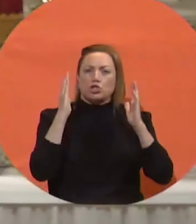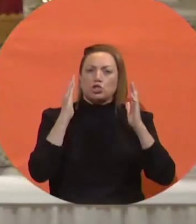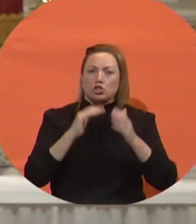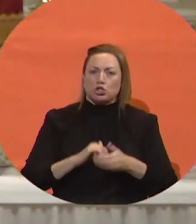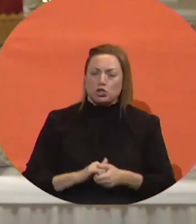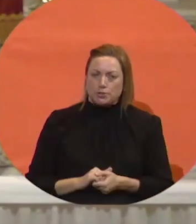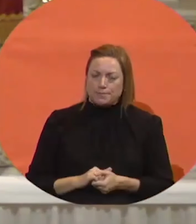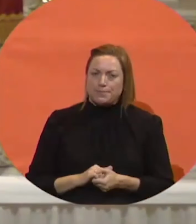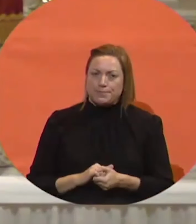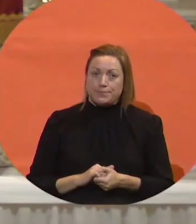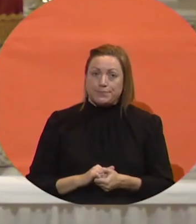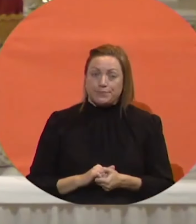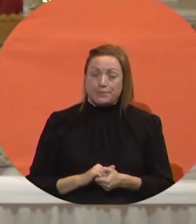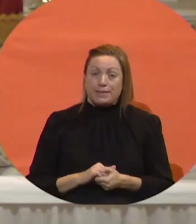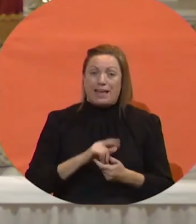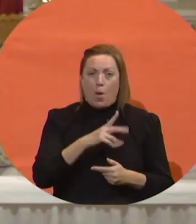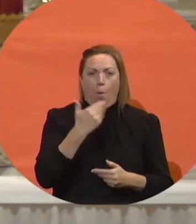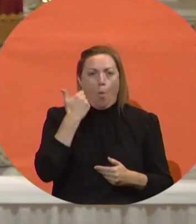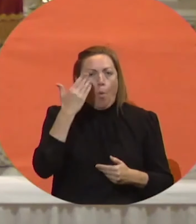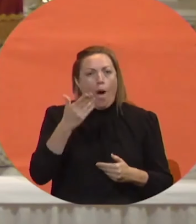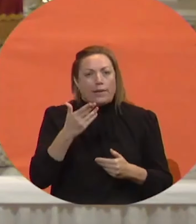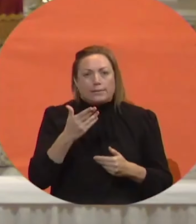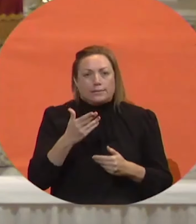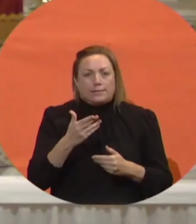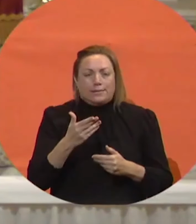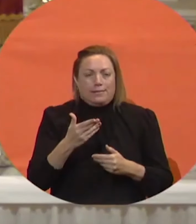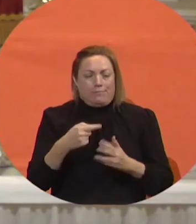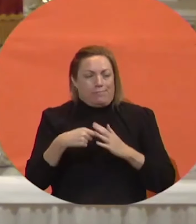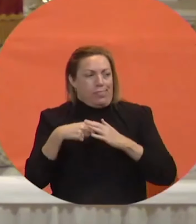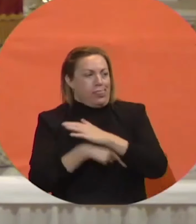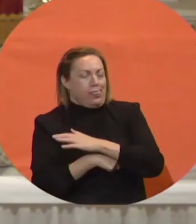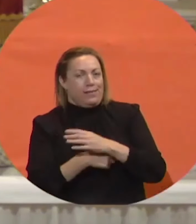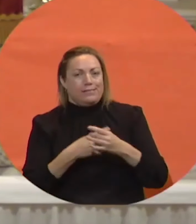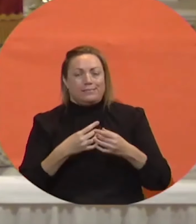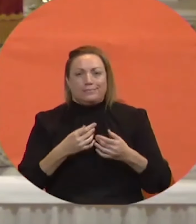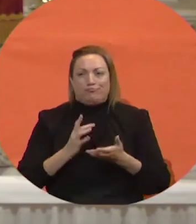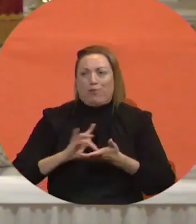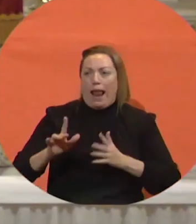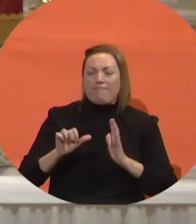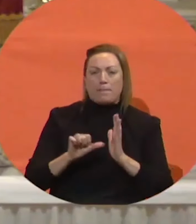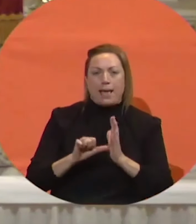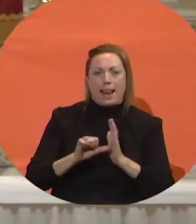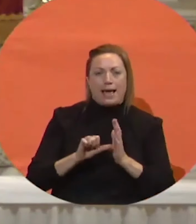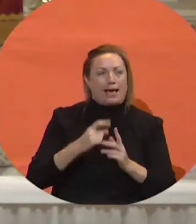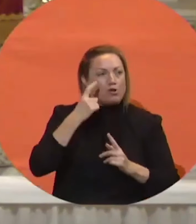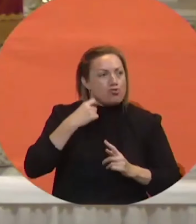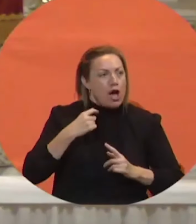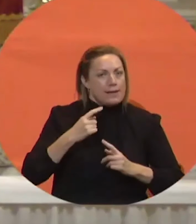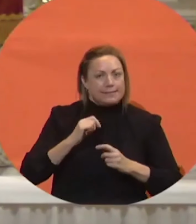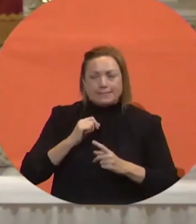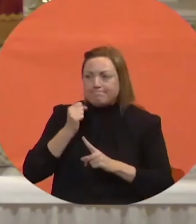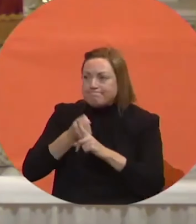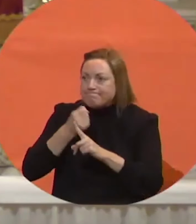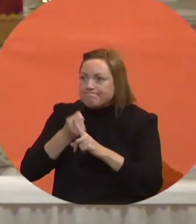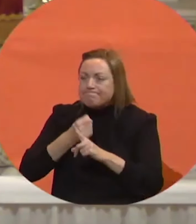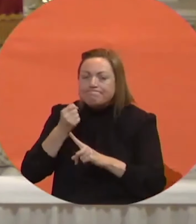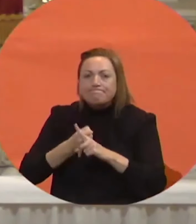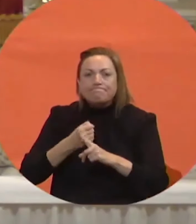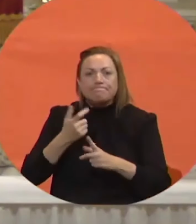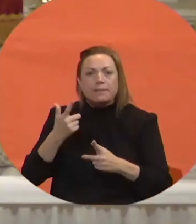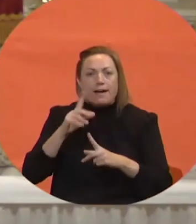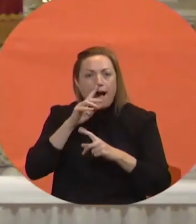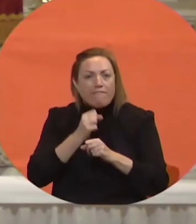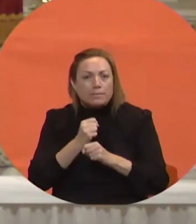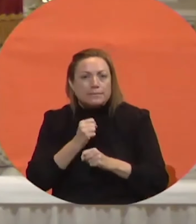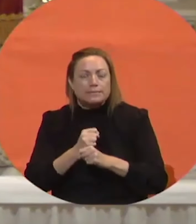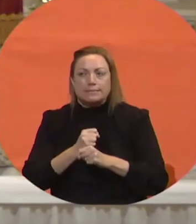He was always in debt, and usually in contest with the civic and ecclesiastical authorities.